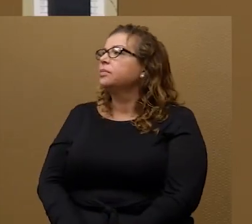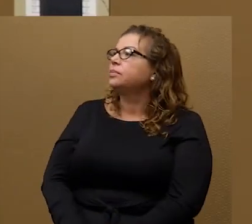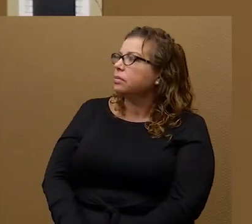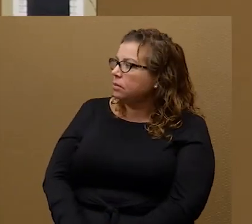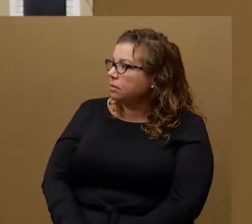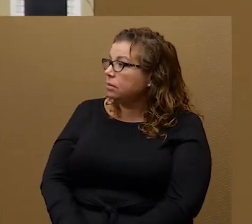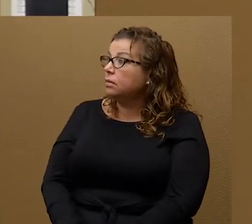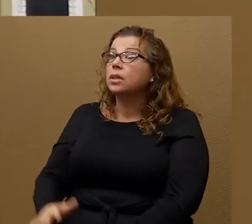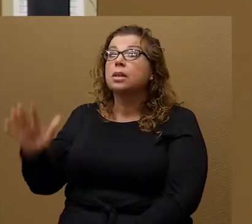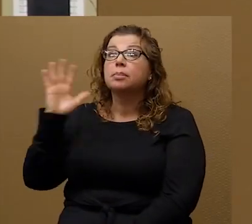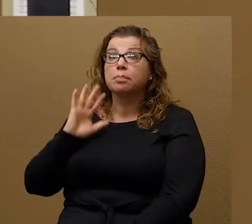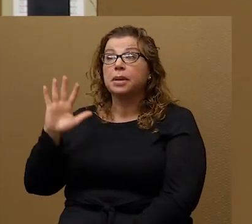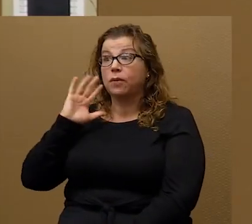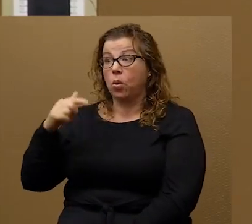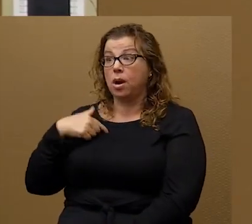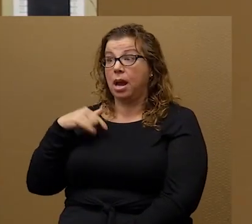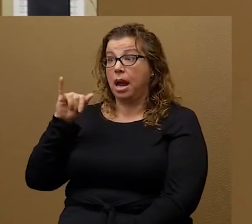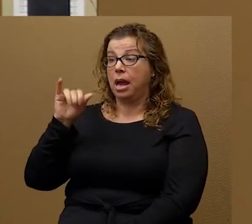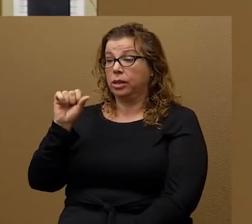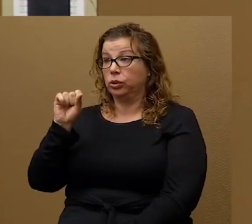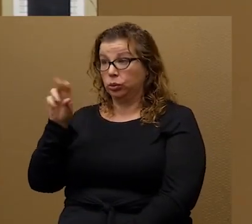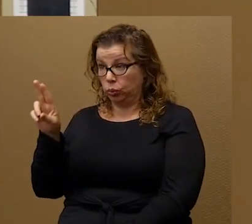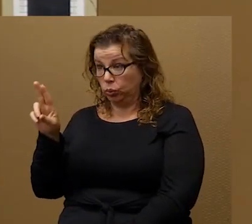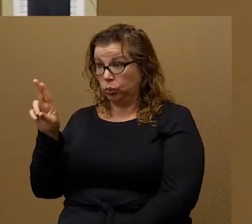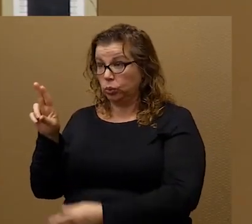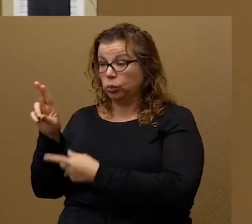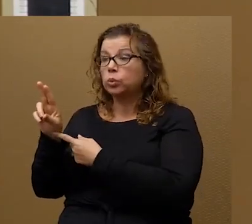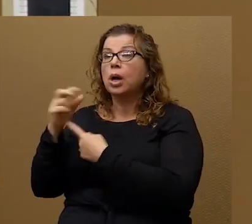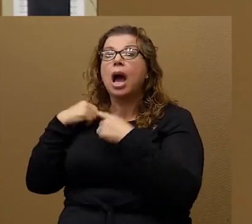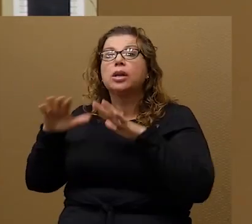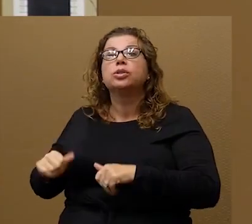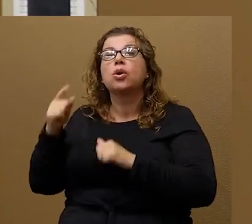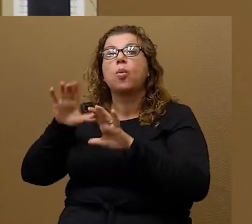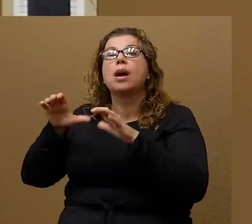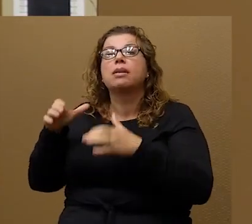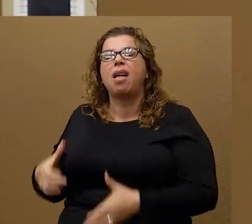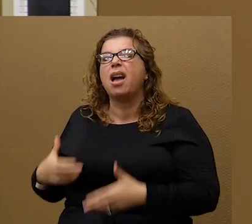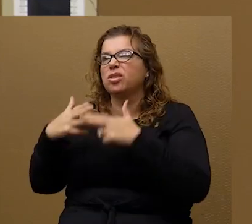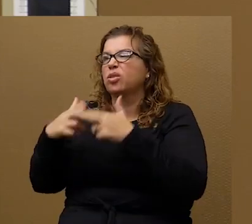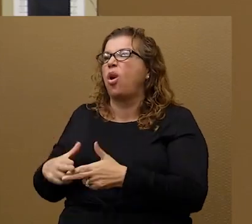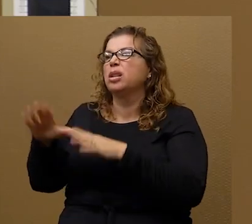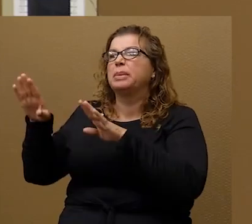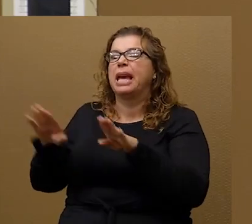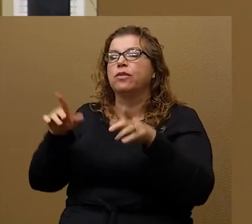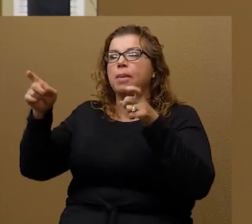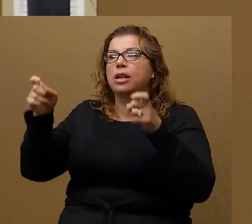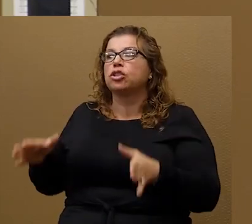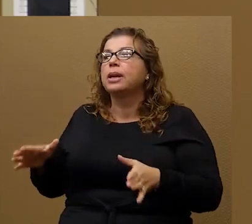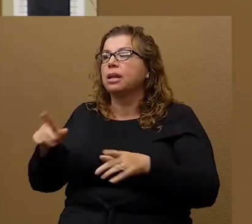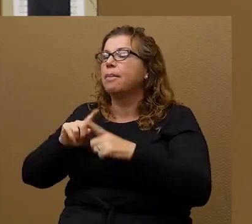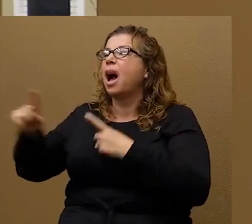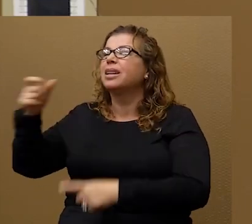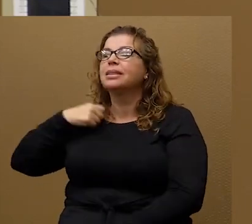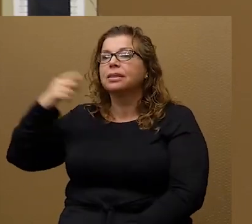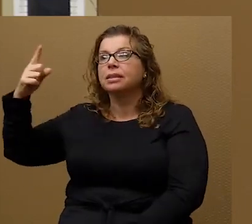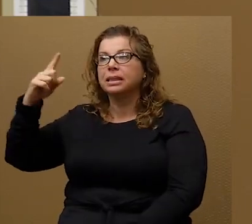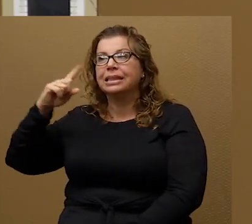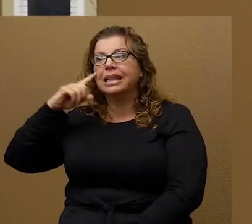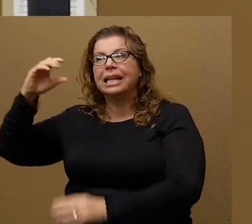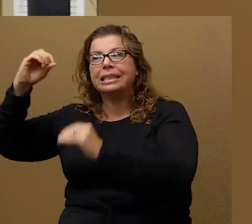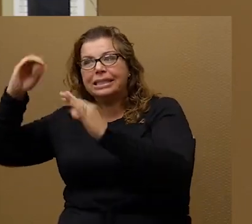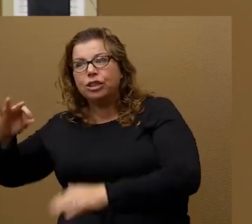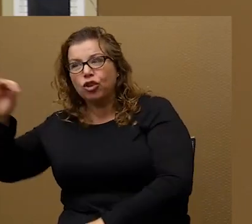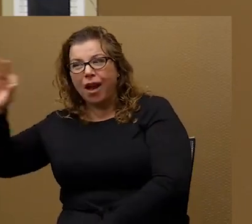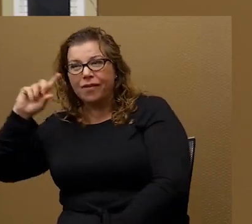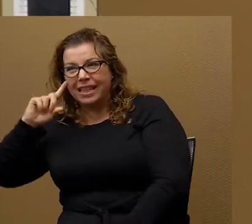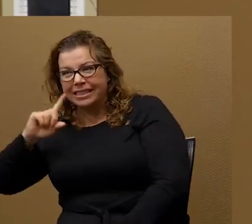When I went to ISU, I had a course in behavior management, but it was taught by a teacher of the deaf. So still things